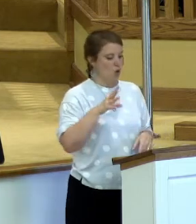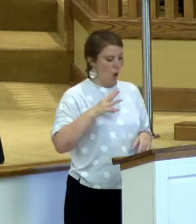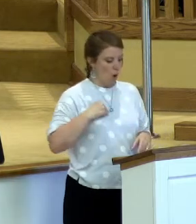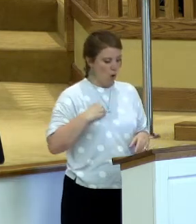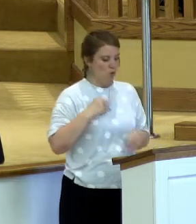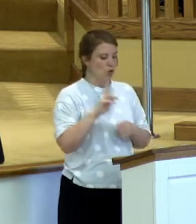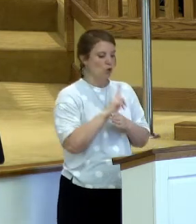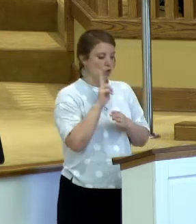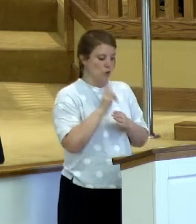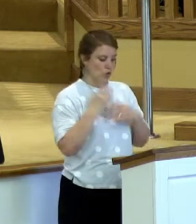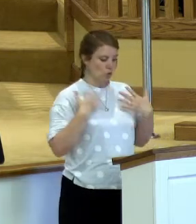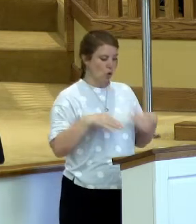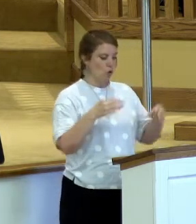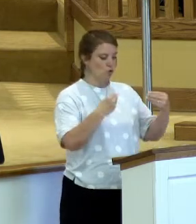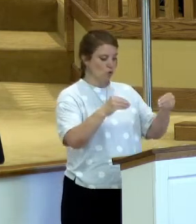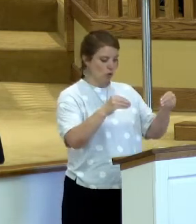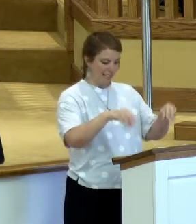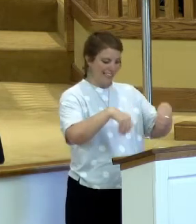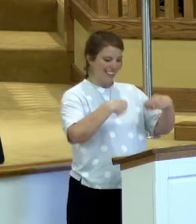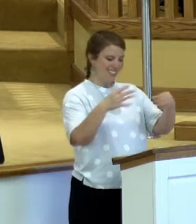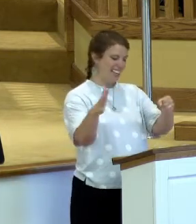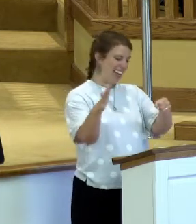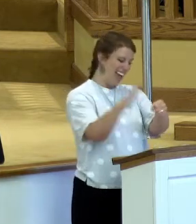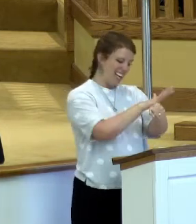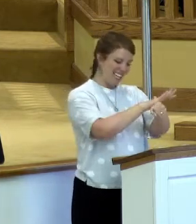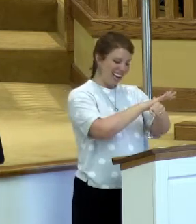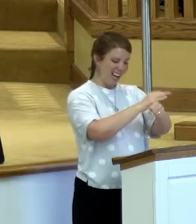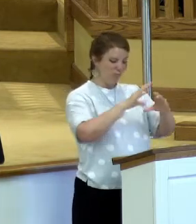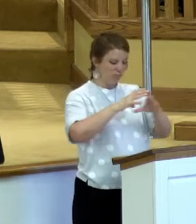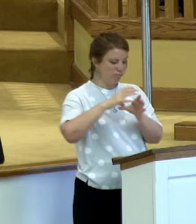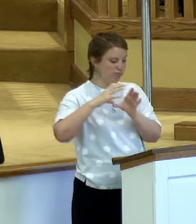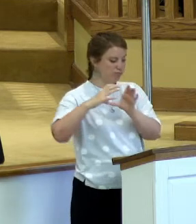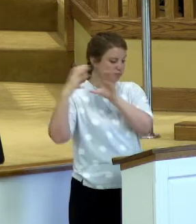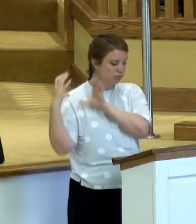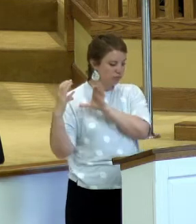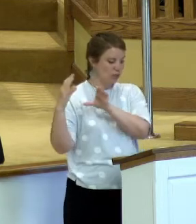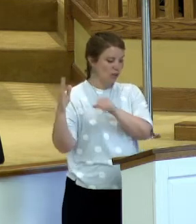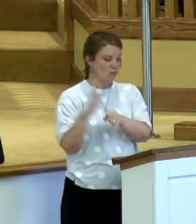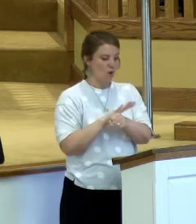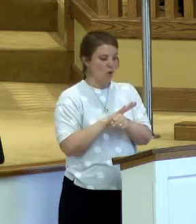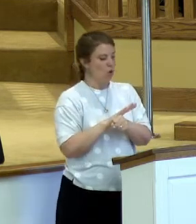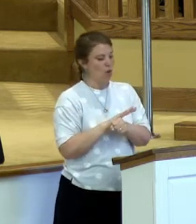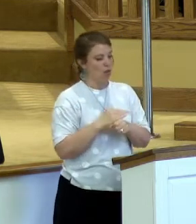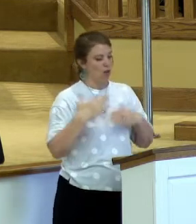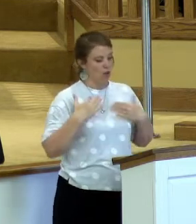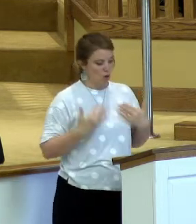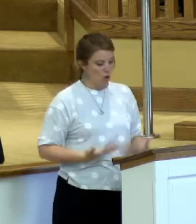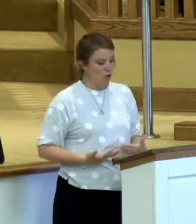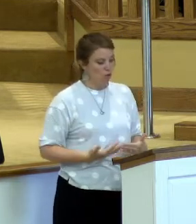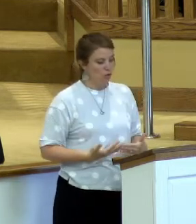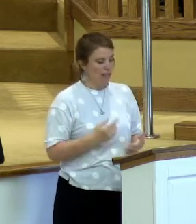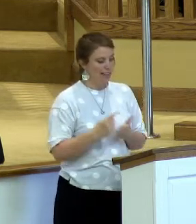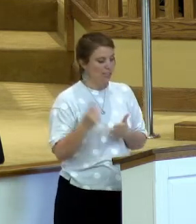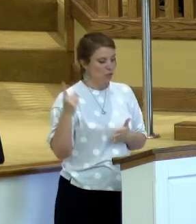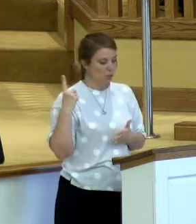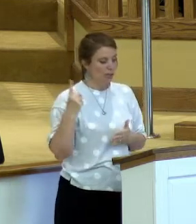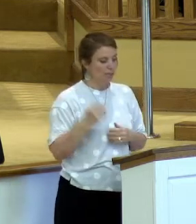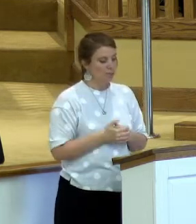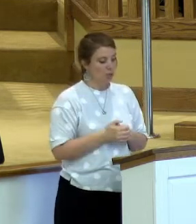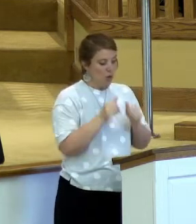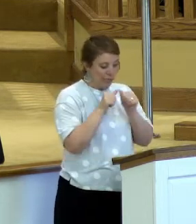in our MailChimp mailing. If you would like to receive our email updates, please drop me a note letting me know at